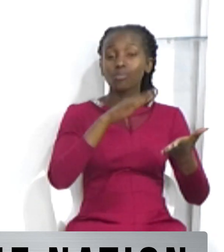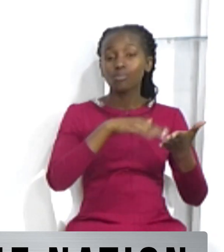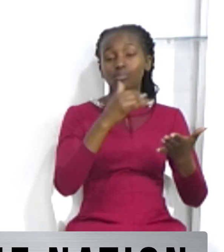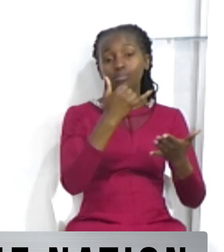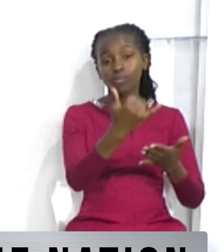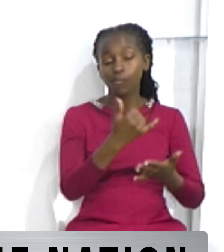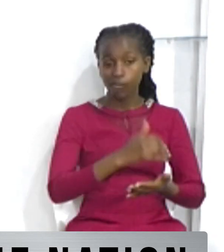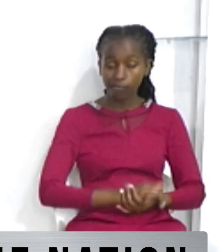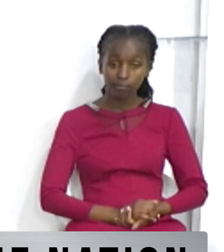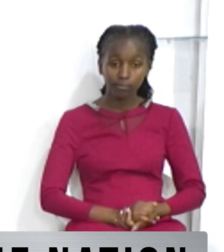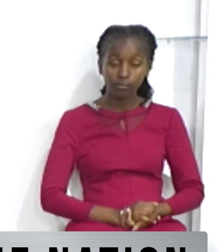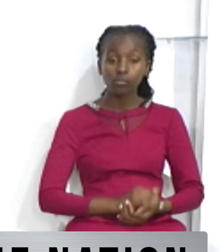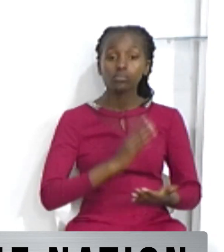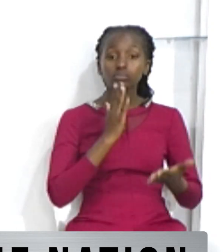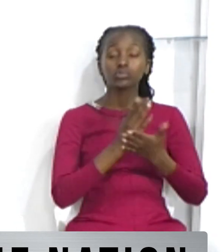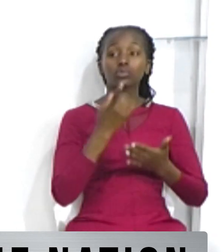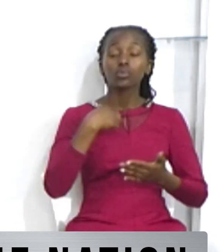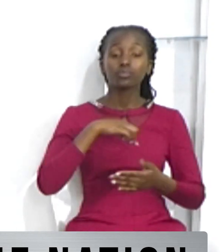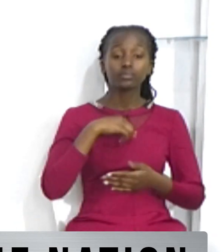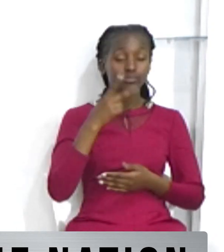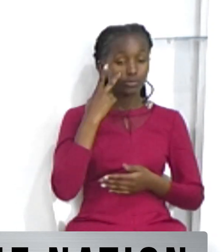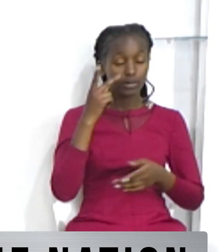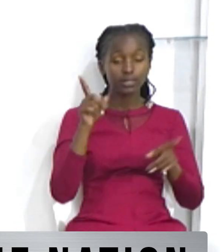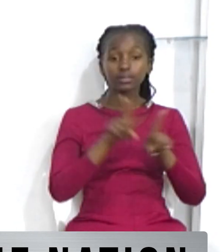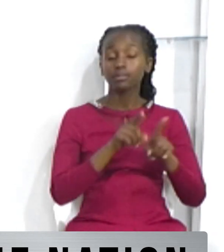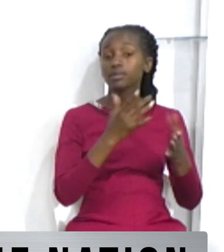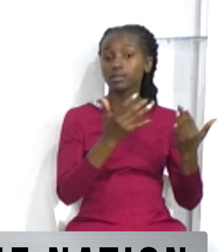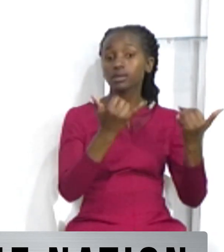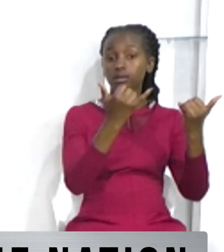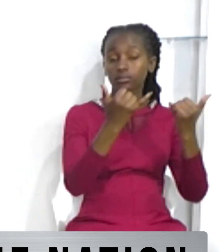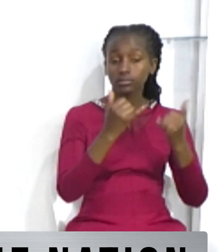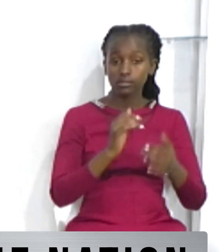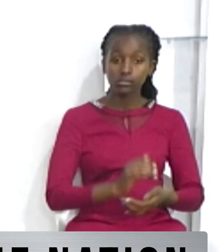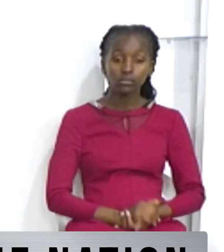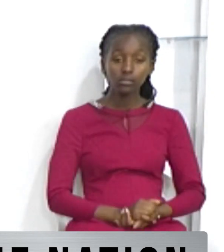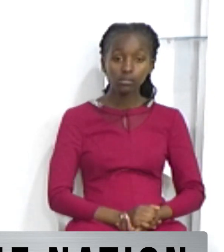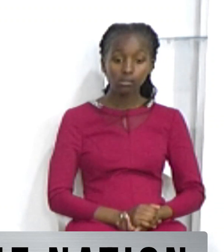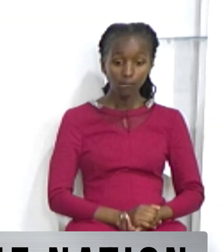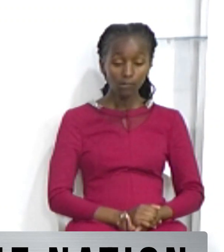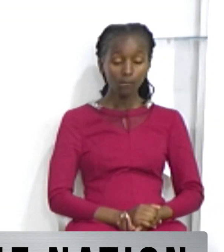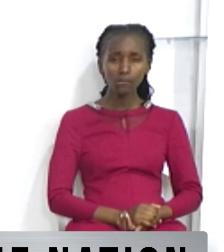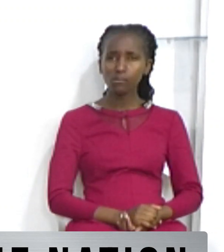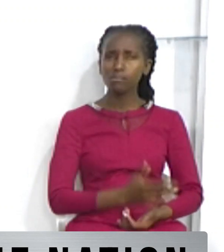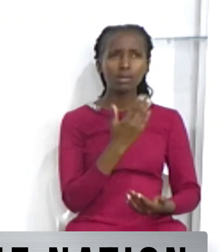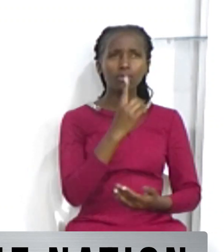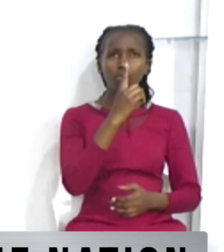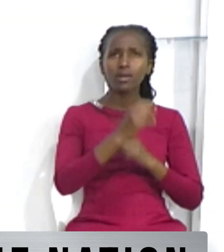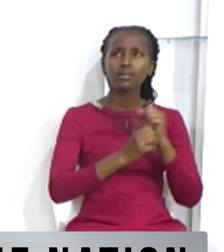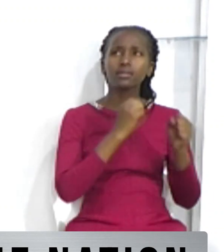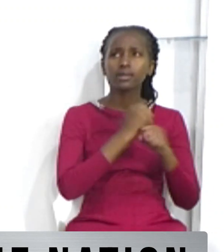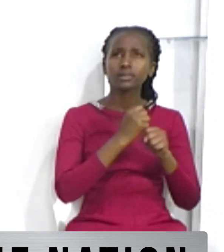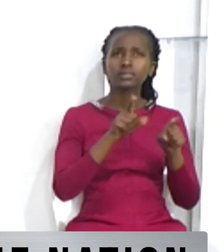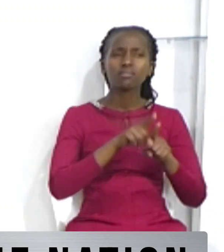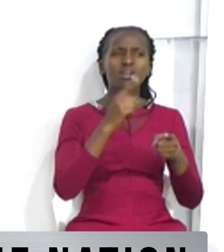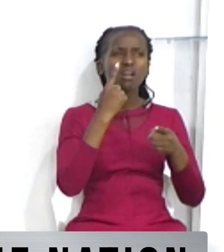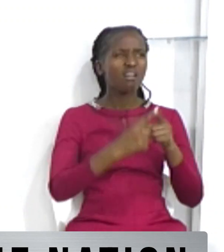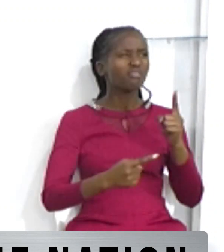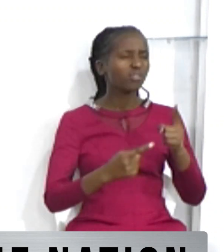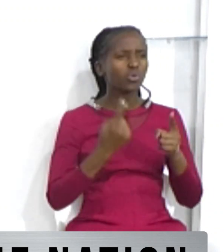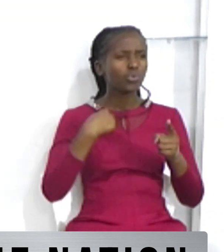But what you're saying now is totally different. Actually, in a year and a half, we've borrowed 3